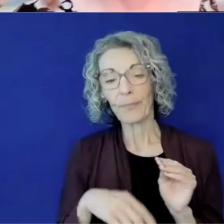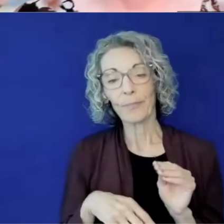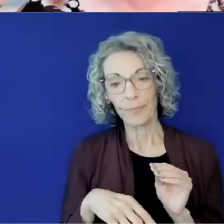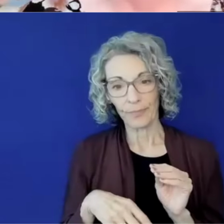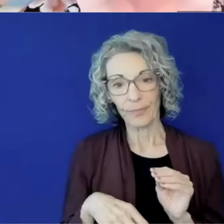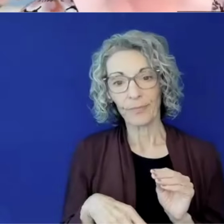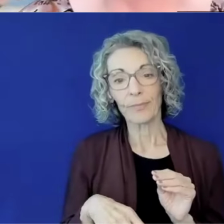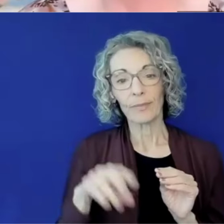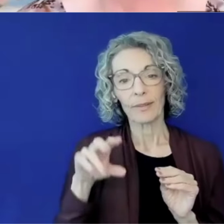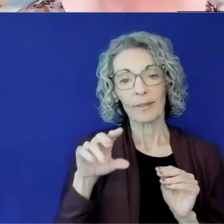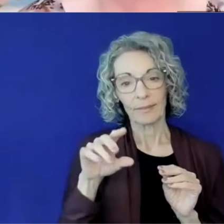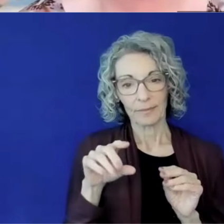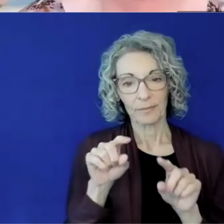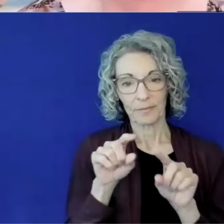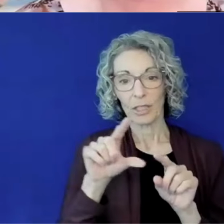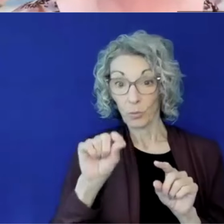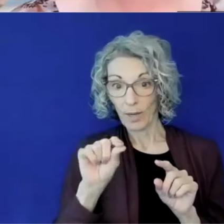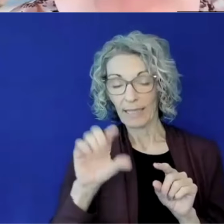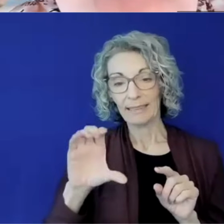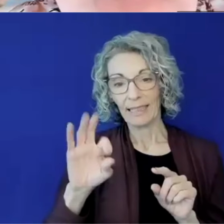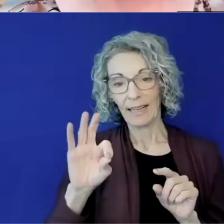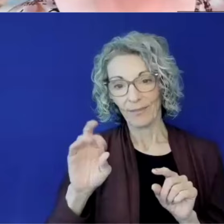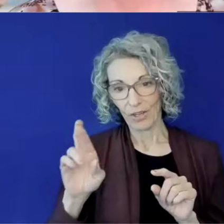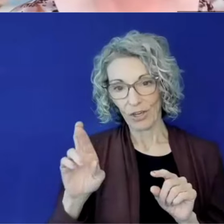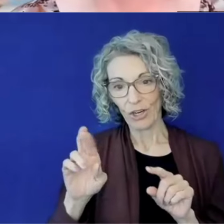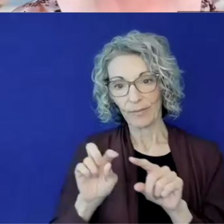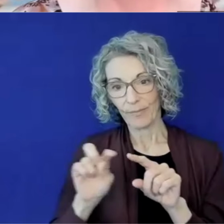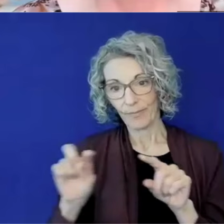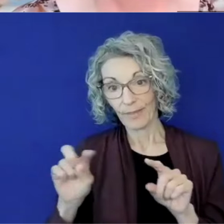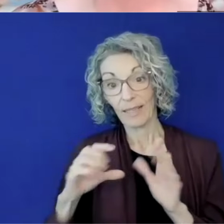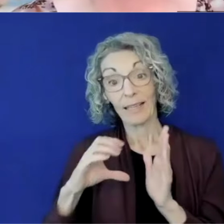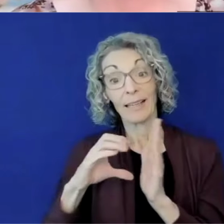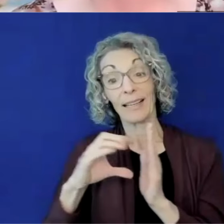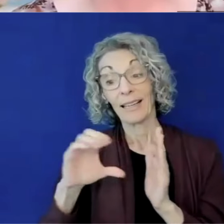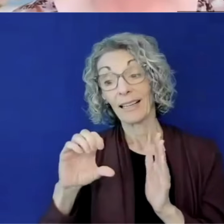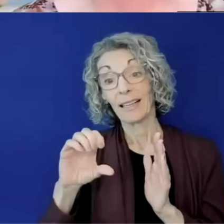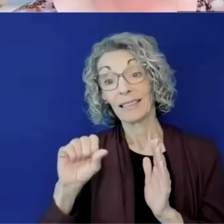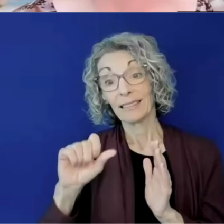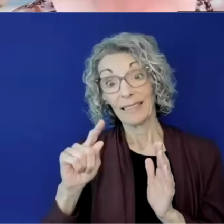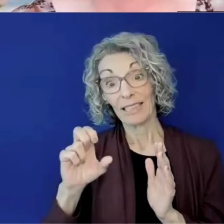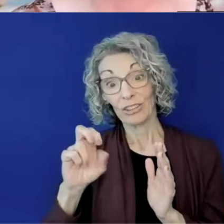of Federal Regulations. And then the section is